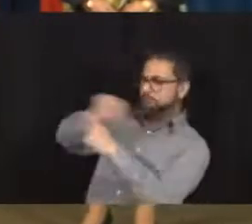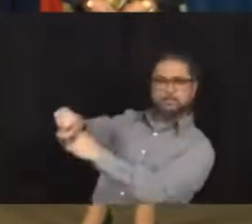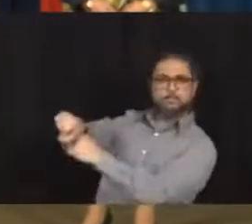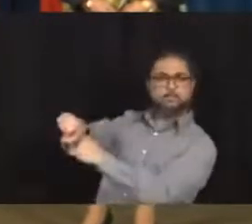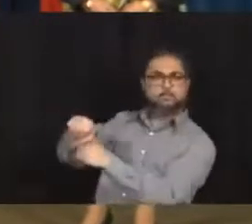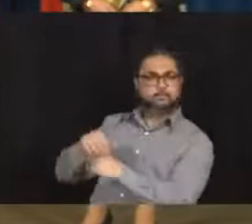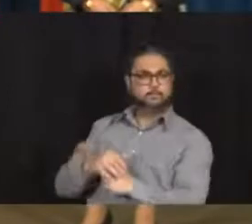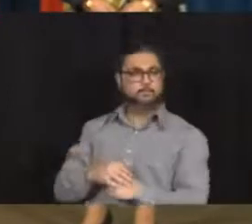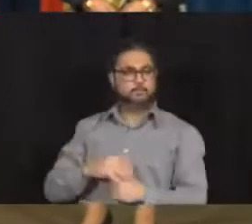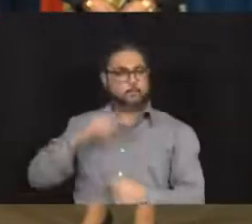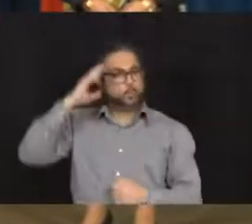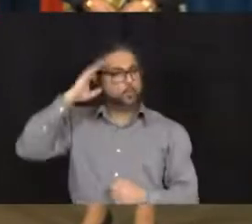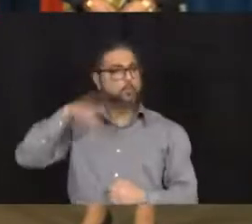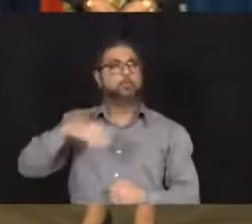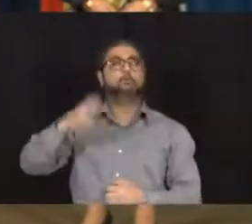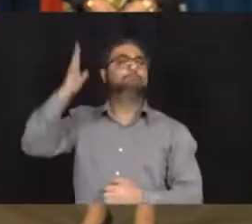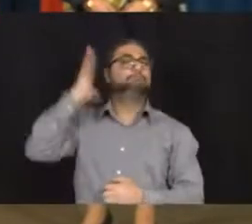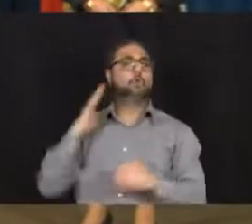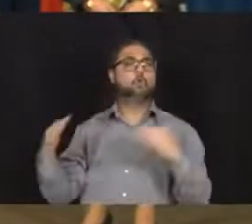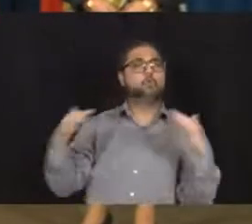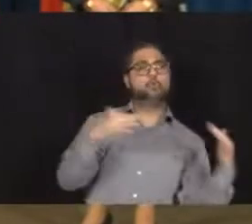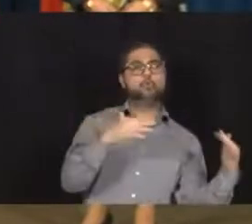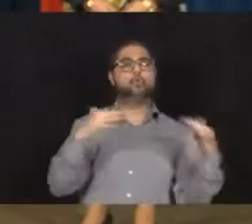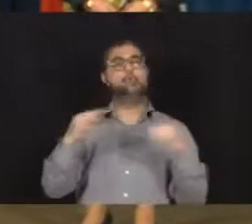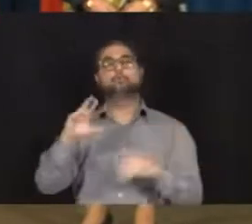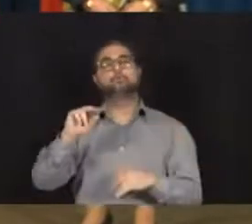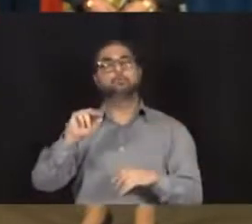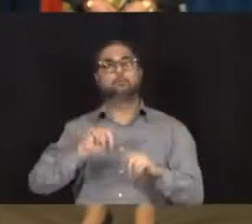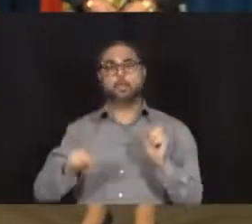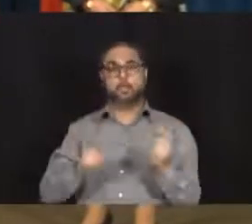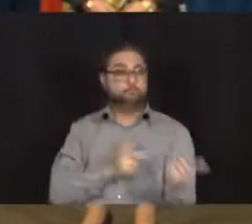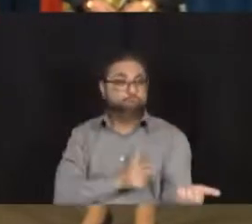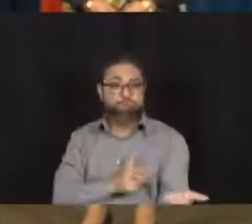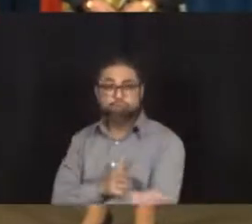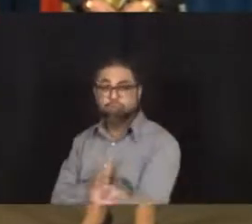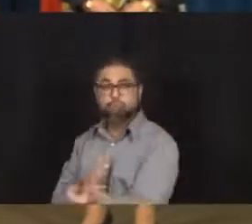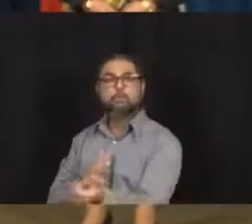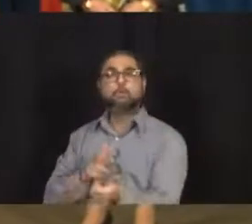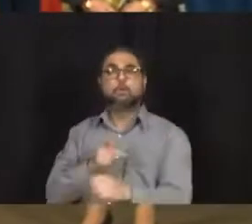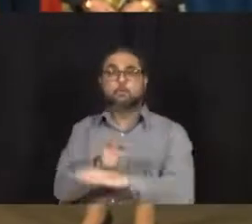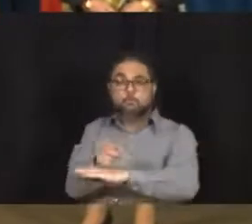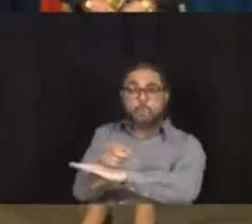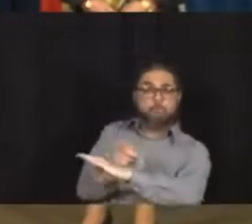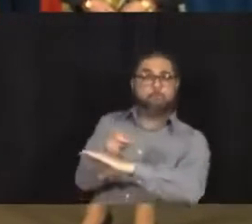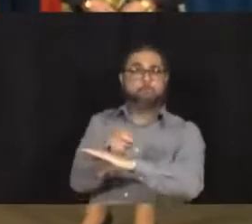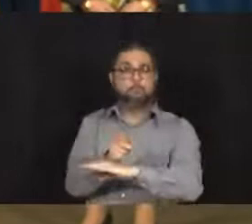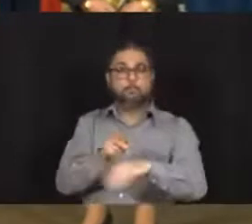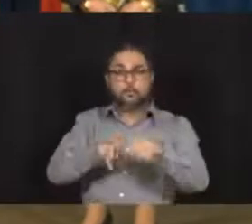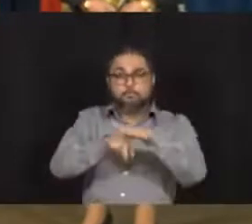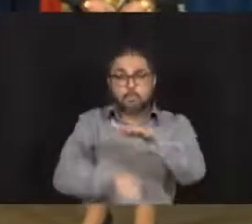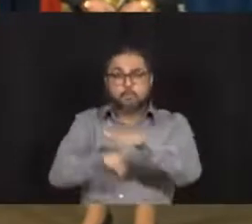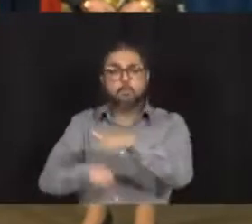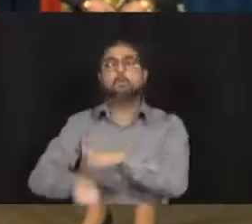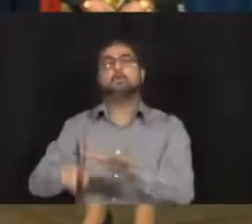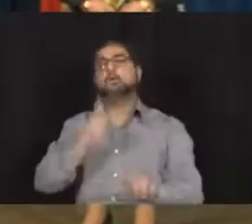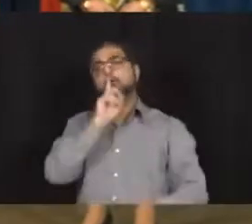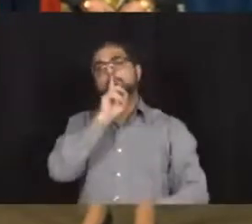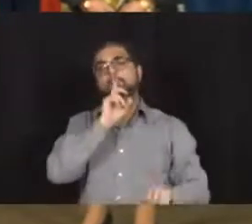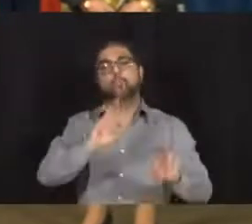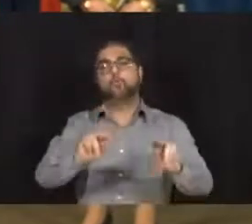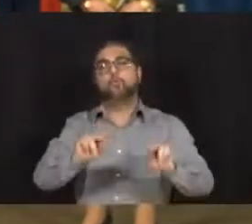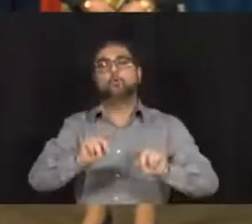means. We're out there, you know, with the guns and the cannons and everything else. It's a different type of war that our